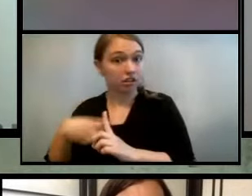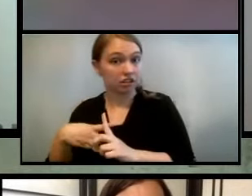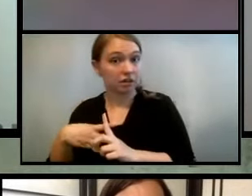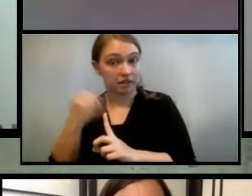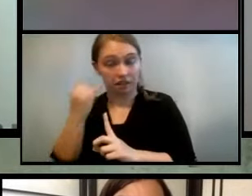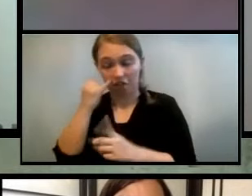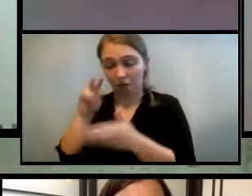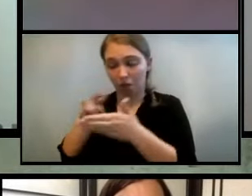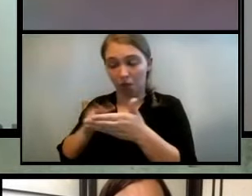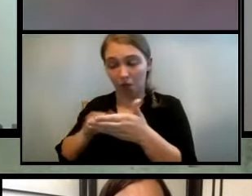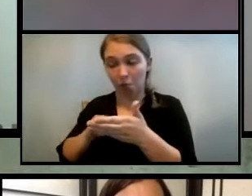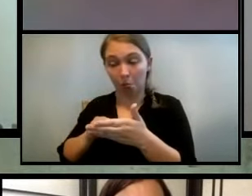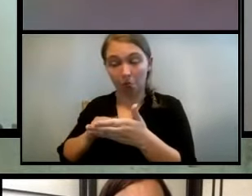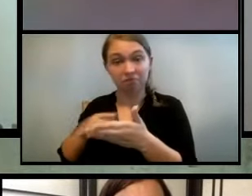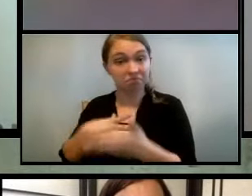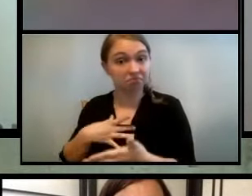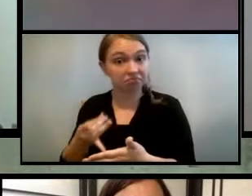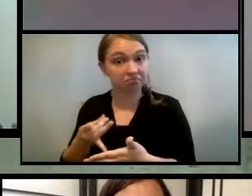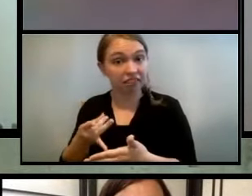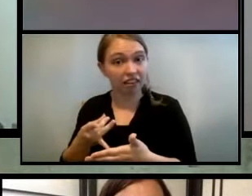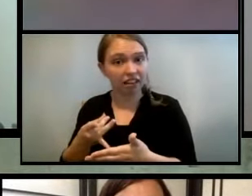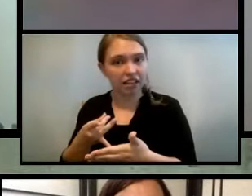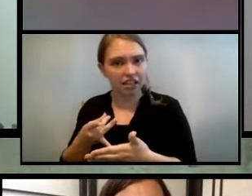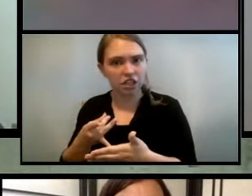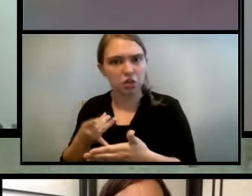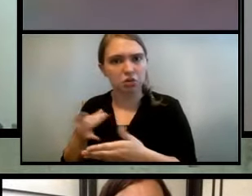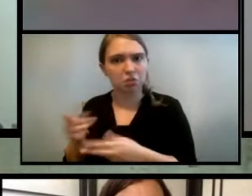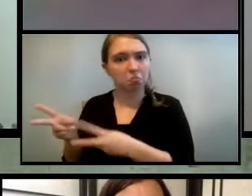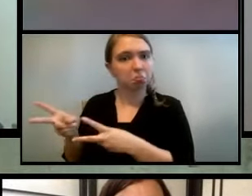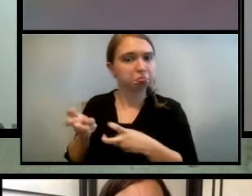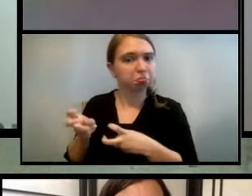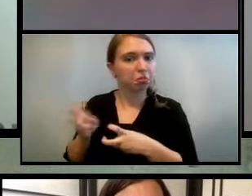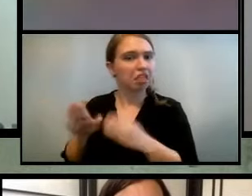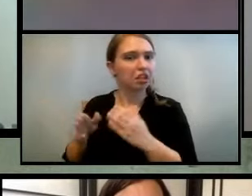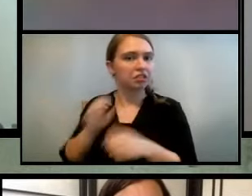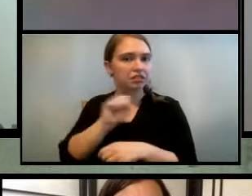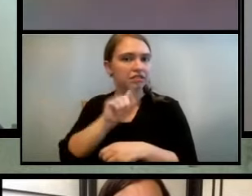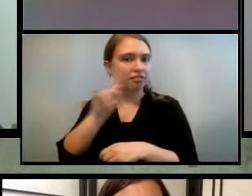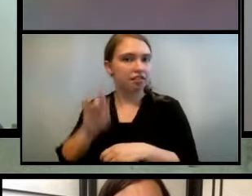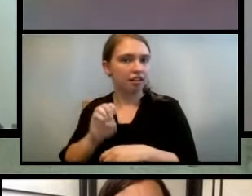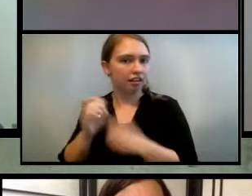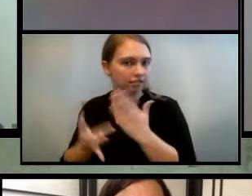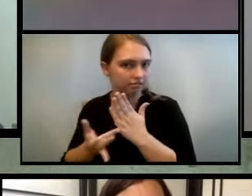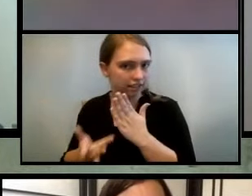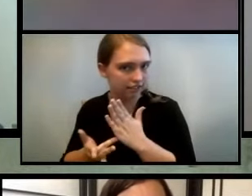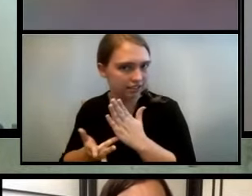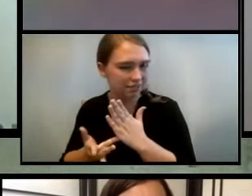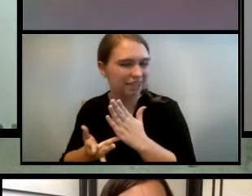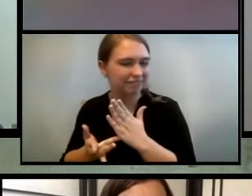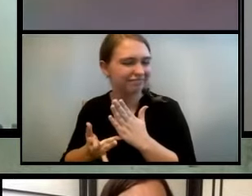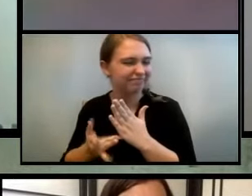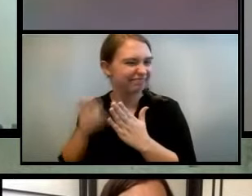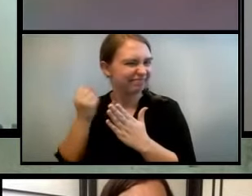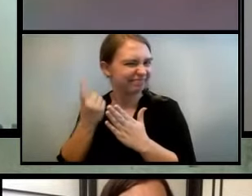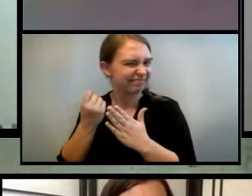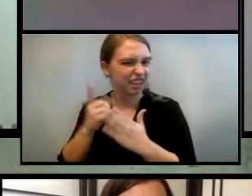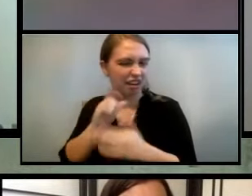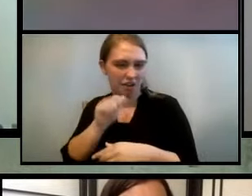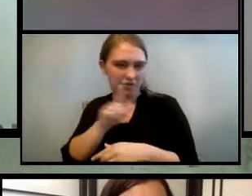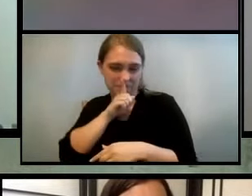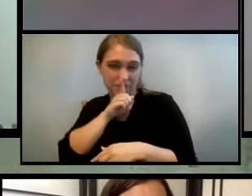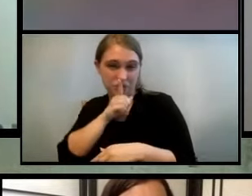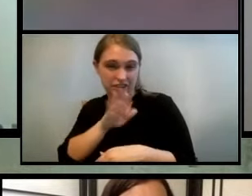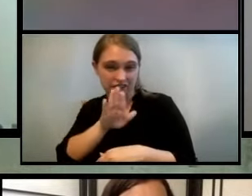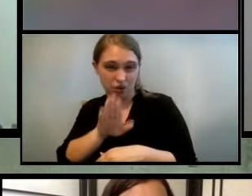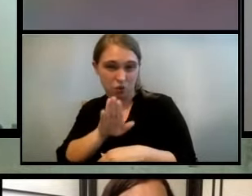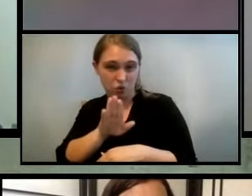amazing stylistic techniques that you hadn't thought of before, but they weren't ones that were yours to begin with. So it can kind of take